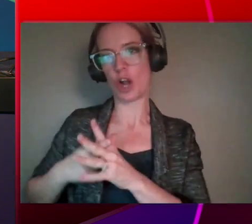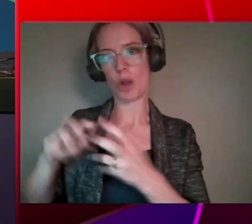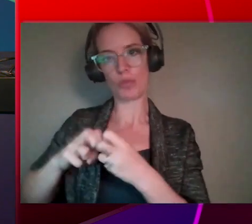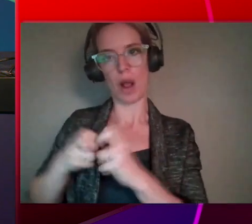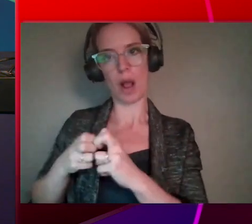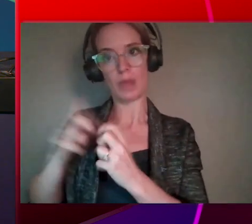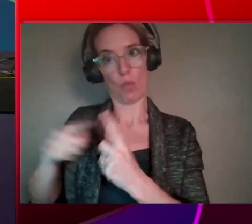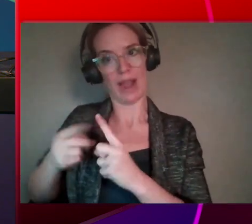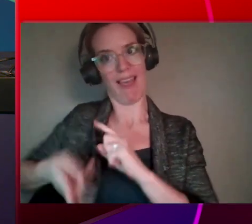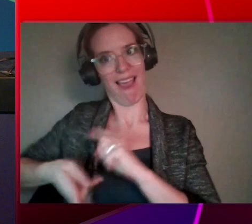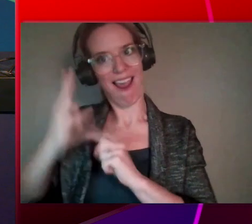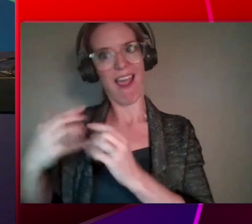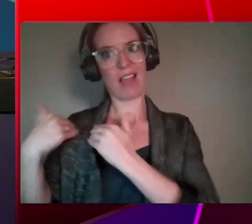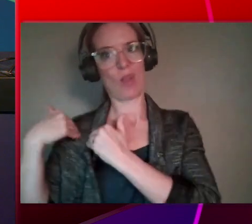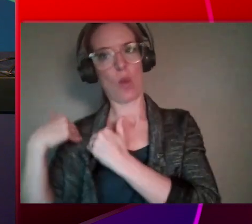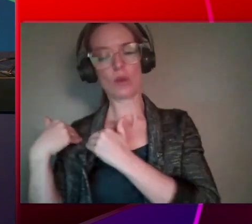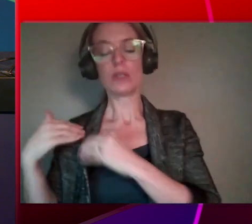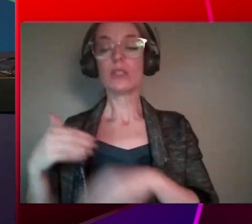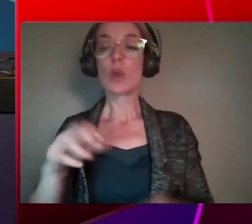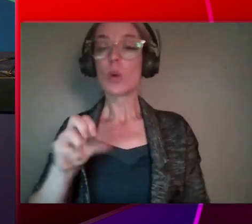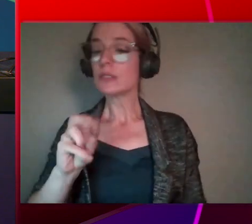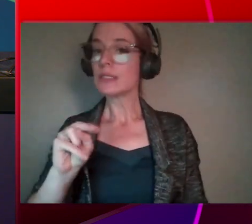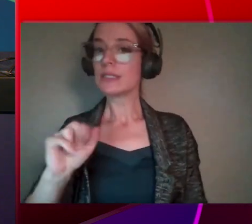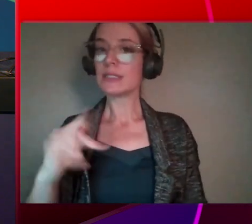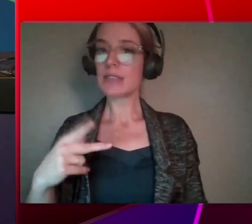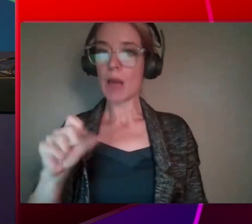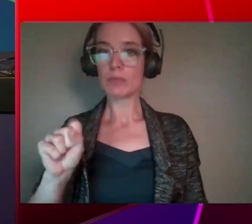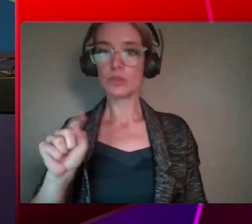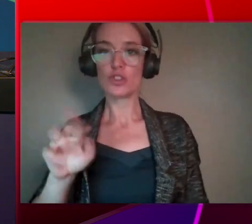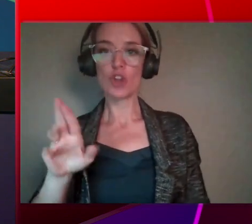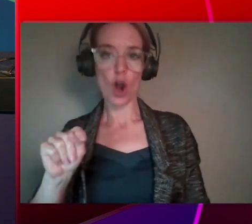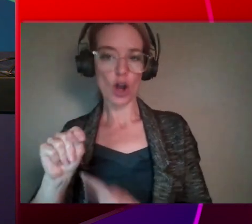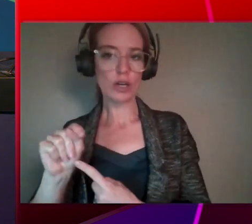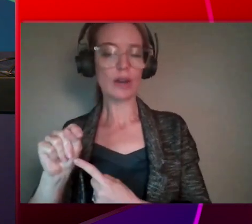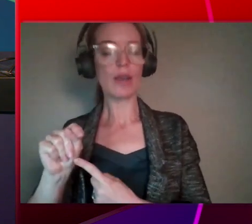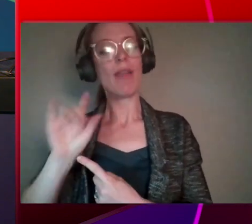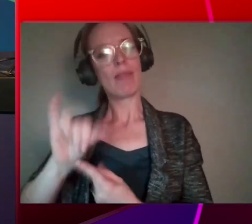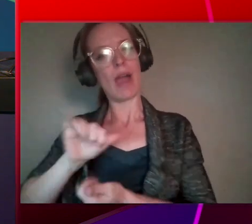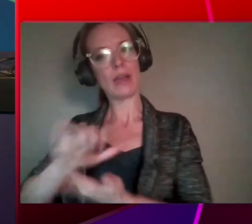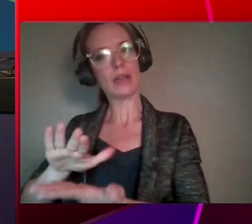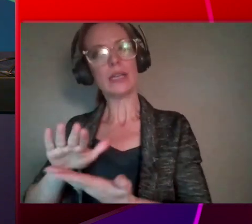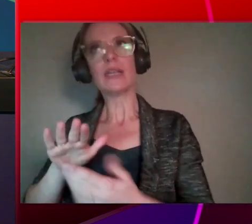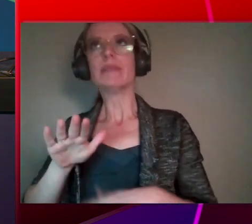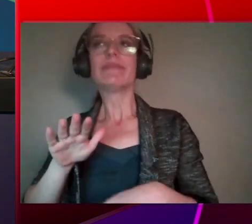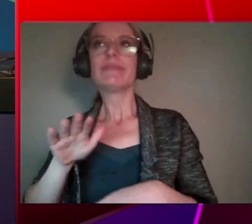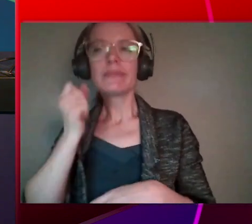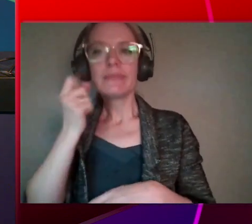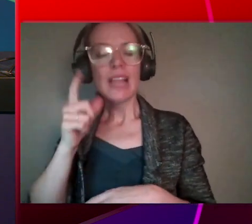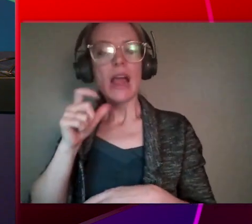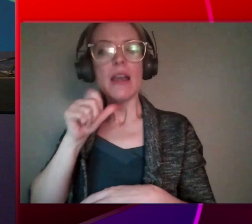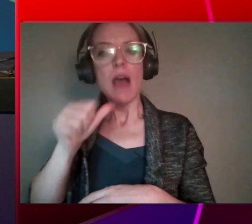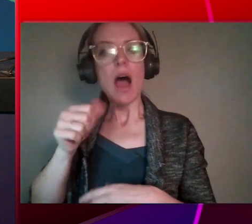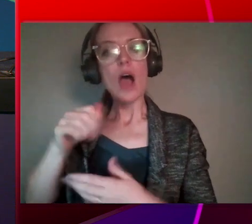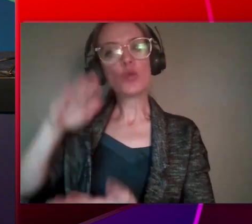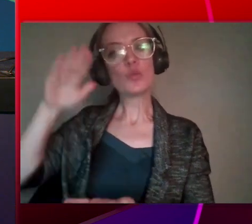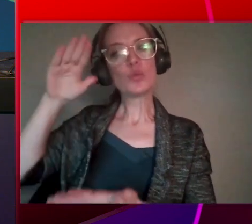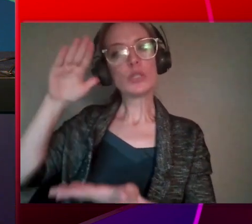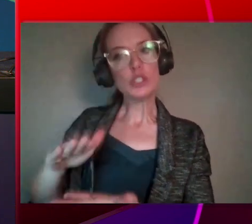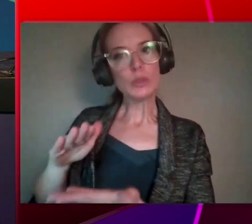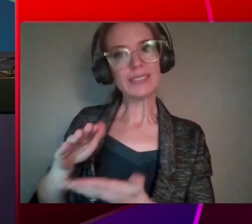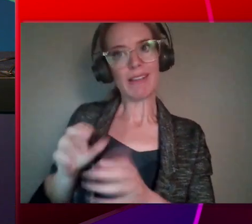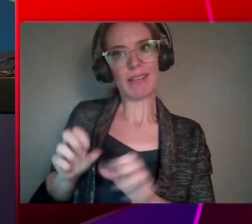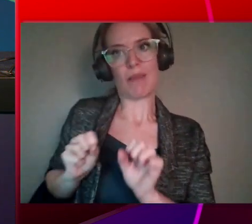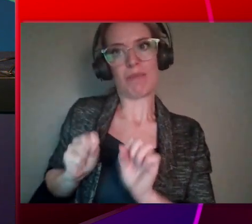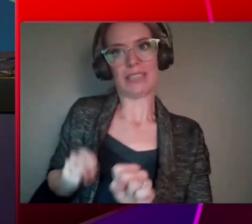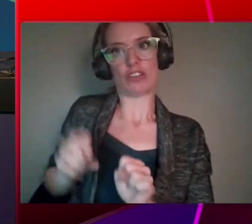SnapStart is a mechanism not for reducing the probability of that active scaling up,